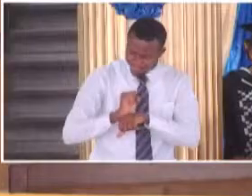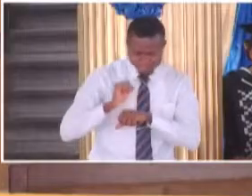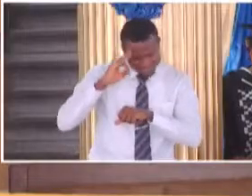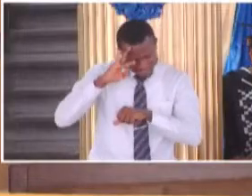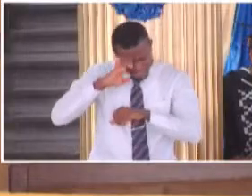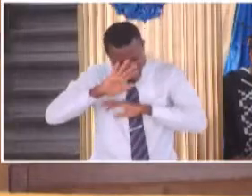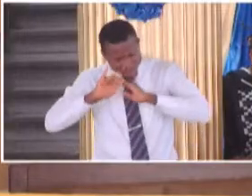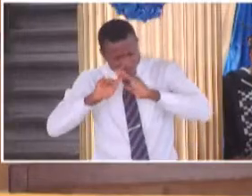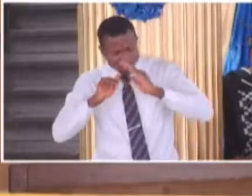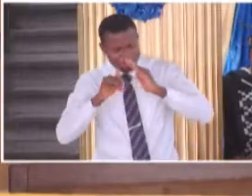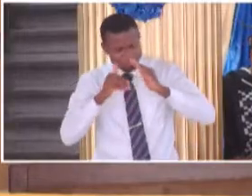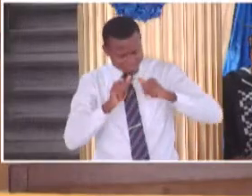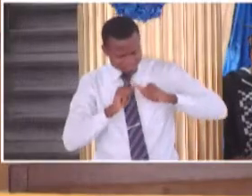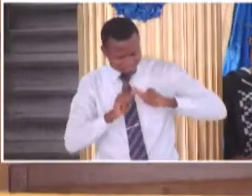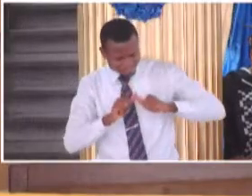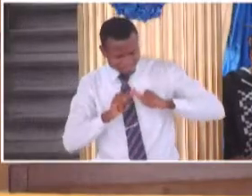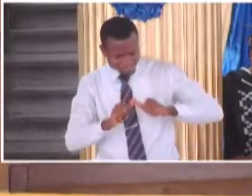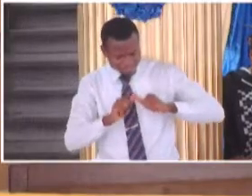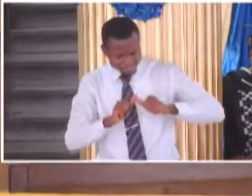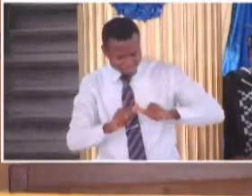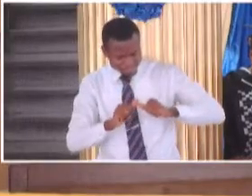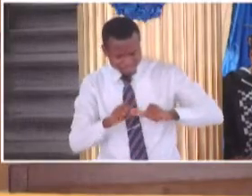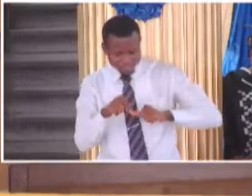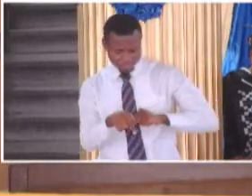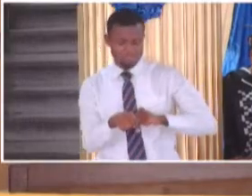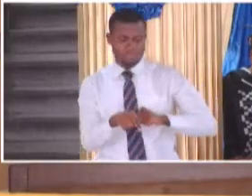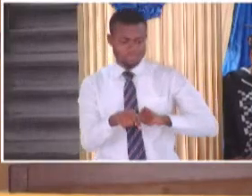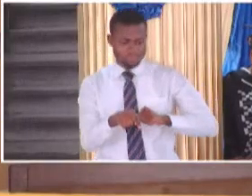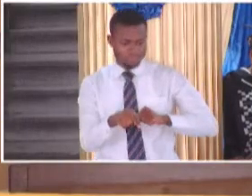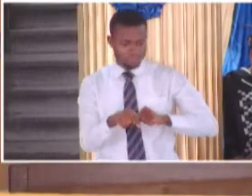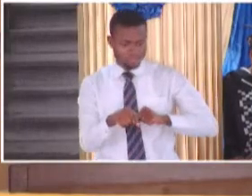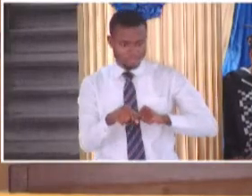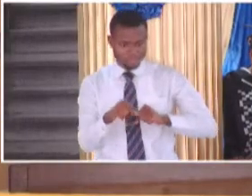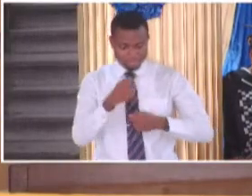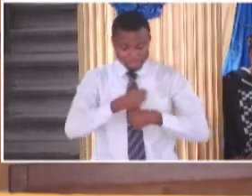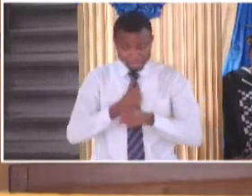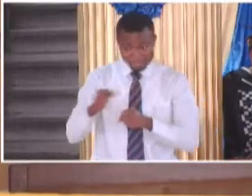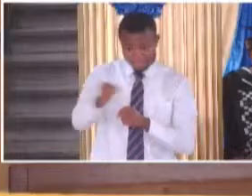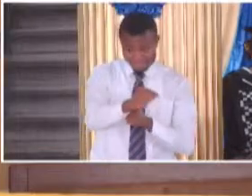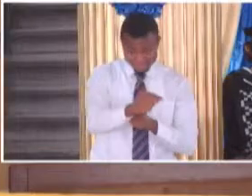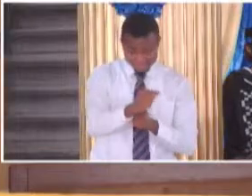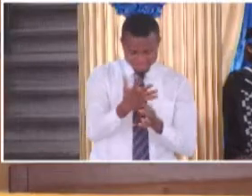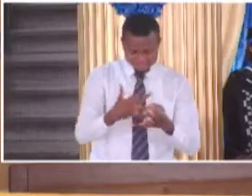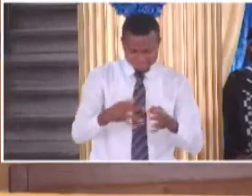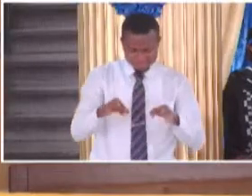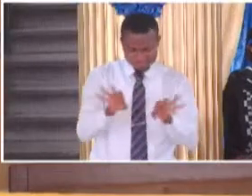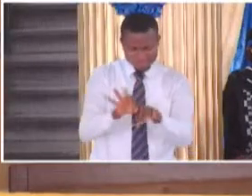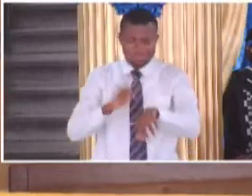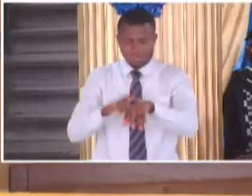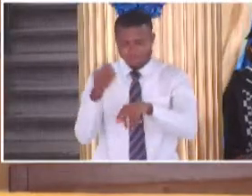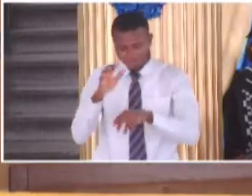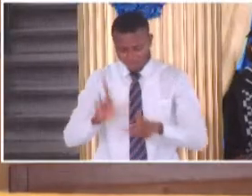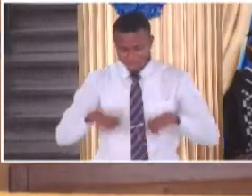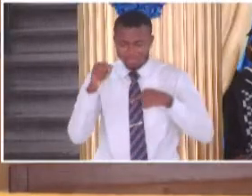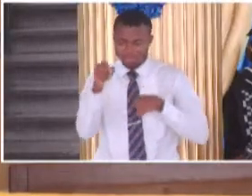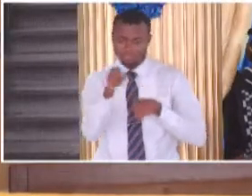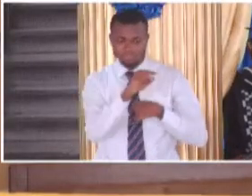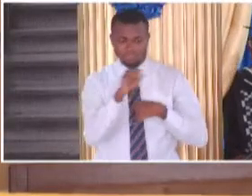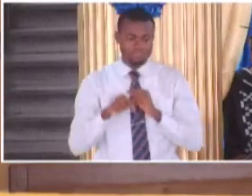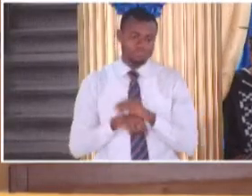resilience, and unwavering commitment have led you to this pivotal moment in your